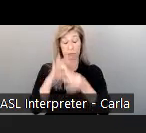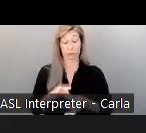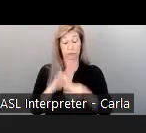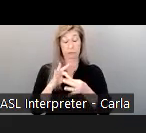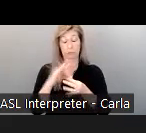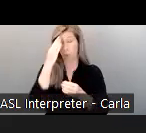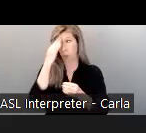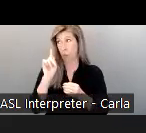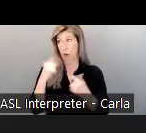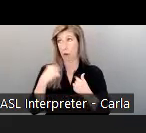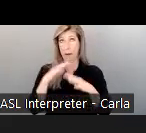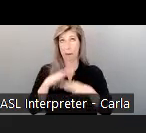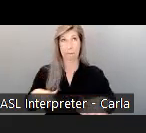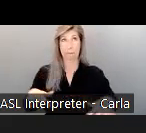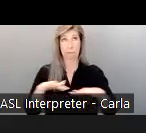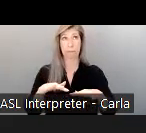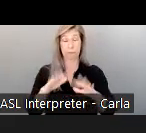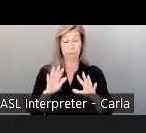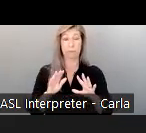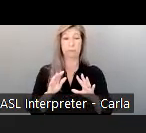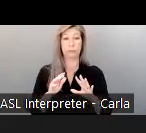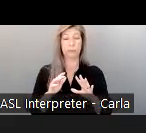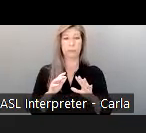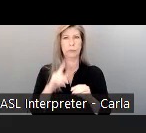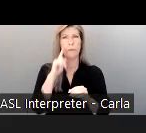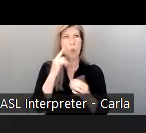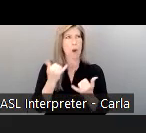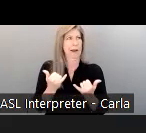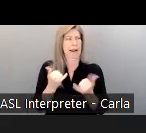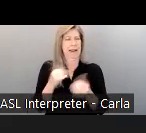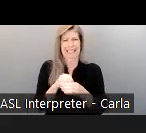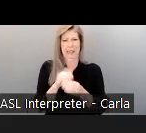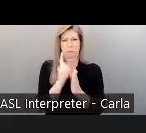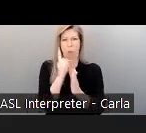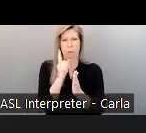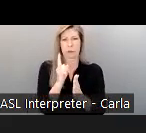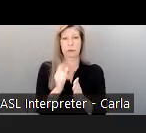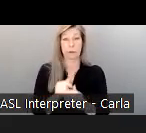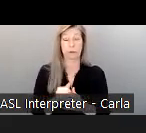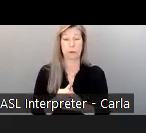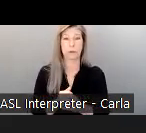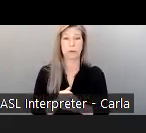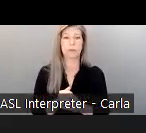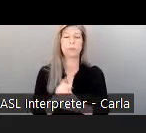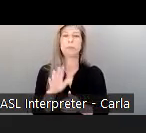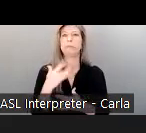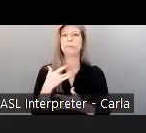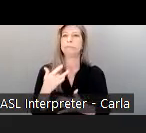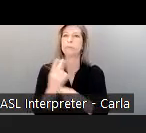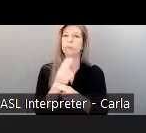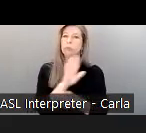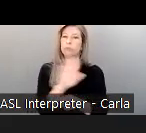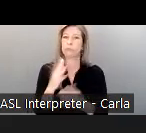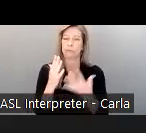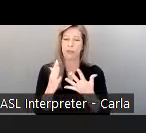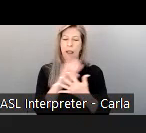tools to reorient to the here and the now. Often we use the 5 senses to